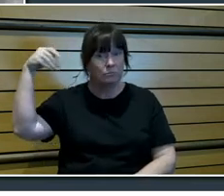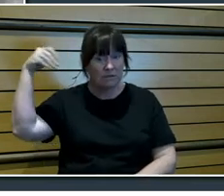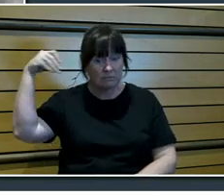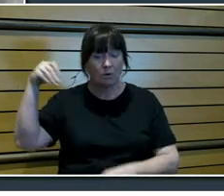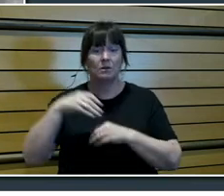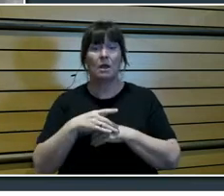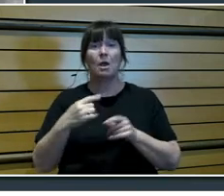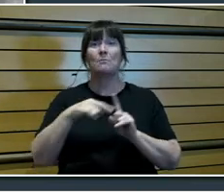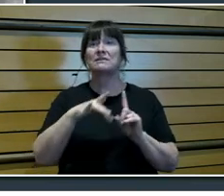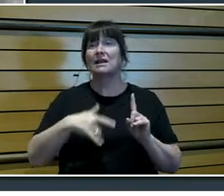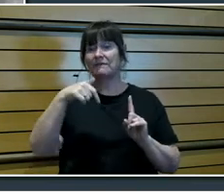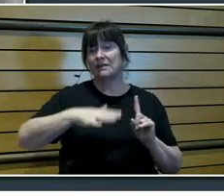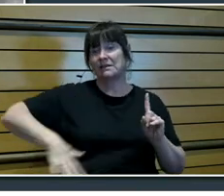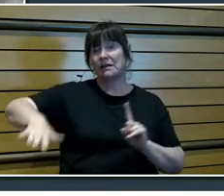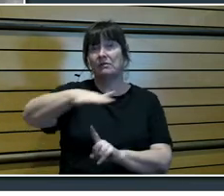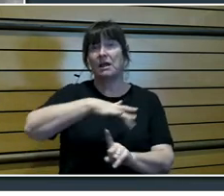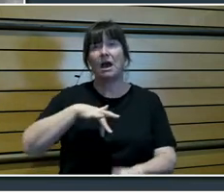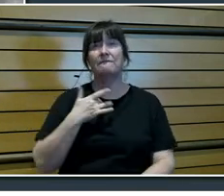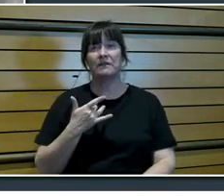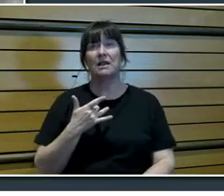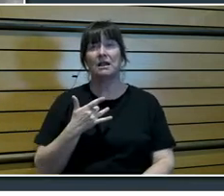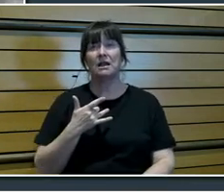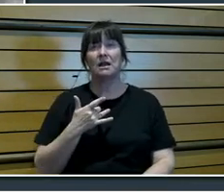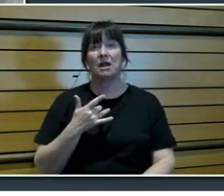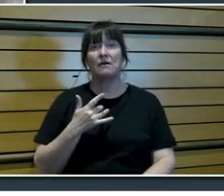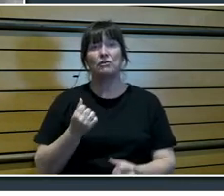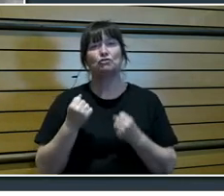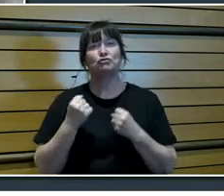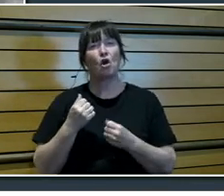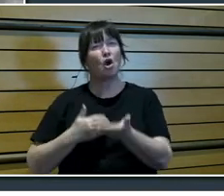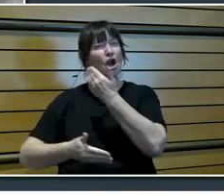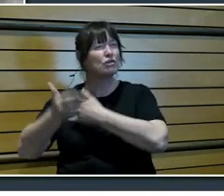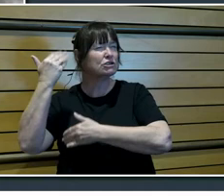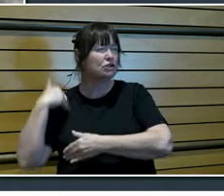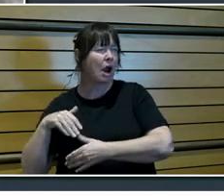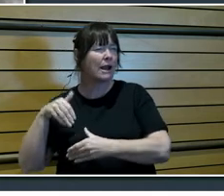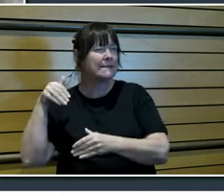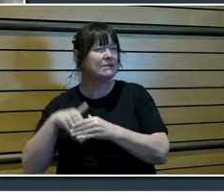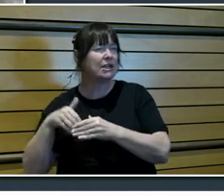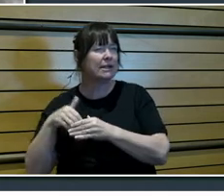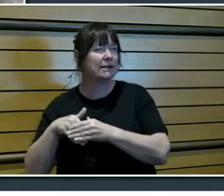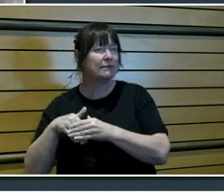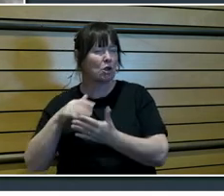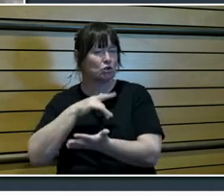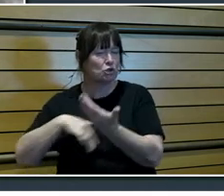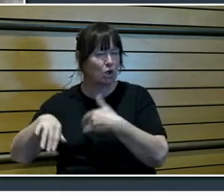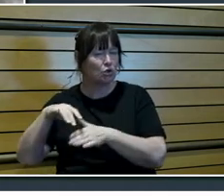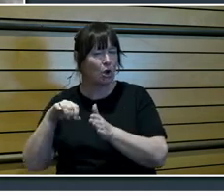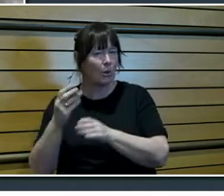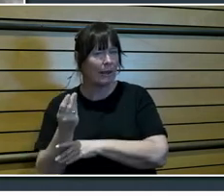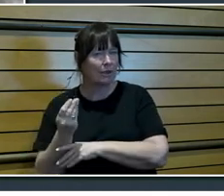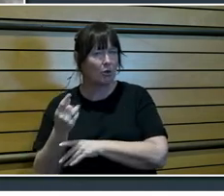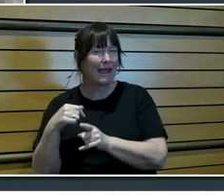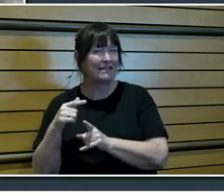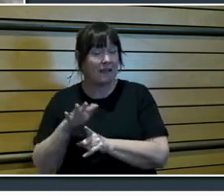resident, I believe there are numerous compelling historic, democratic, socioeconomic and